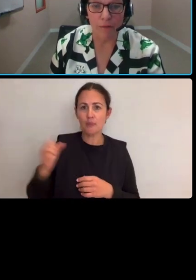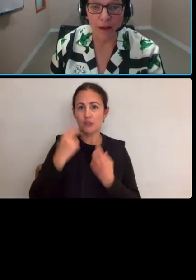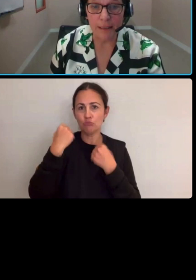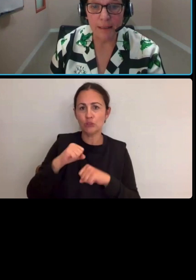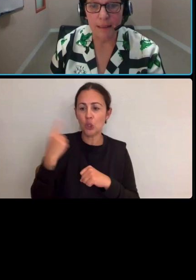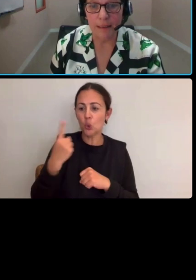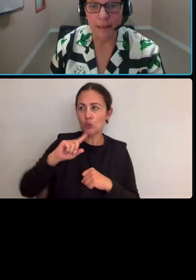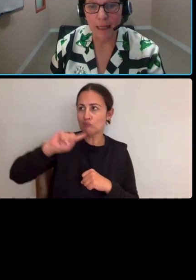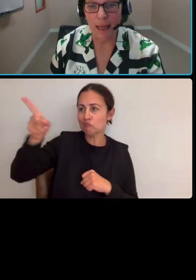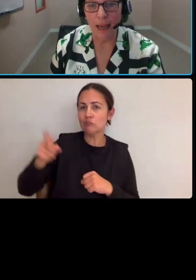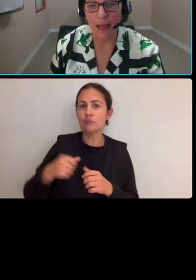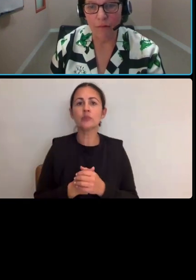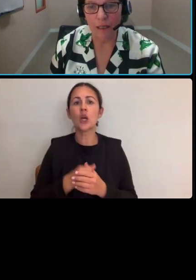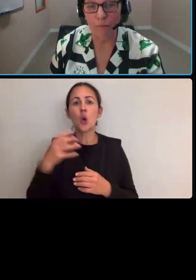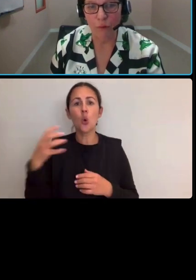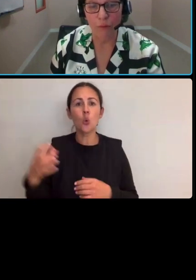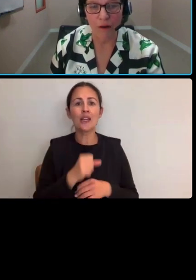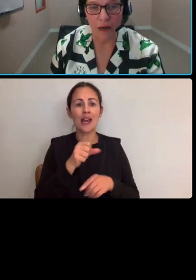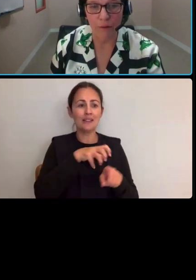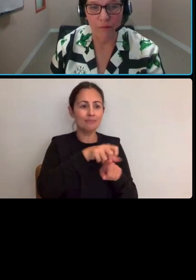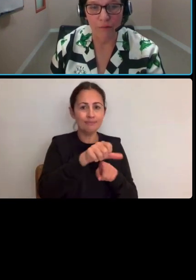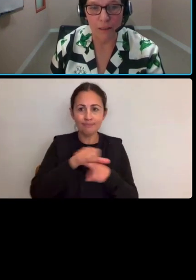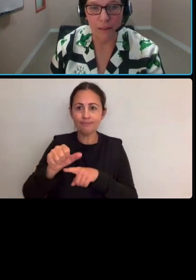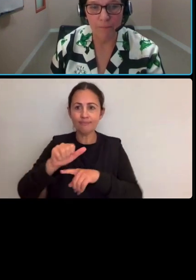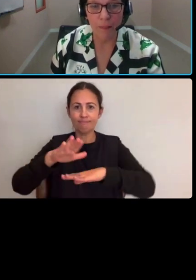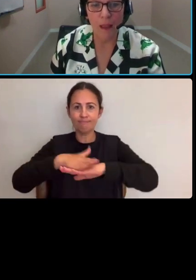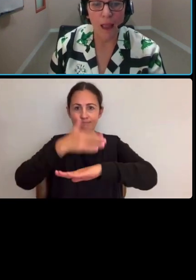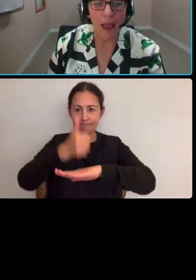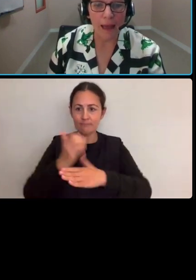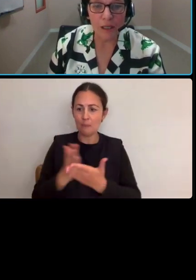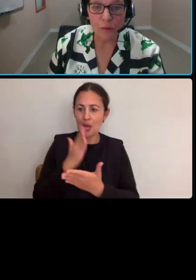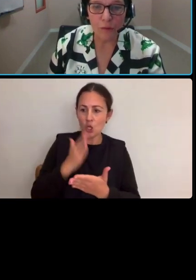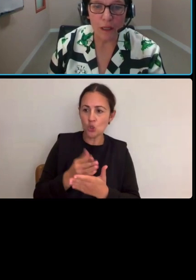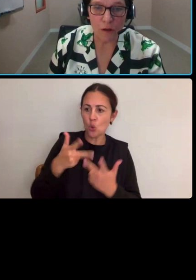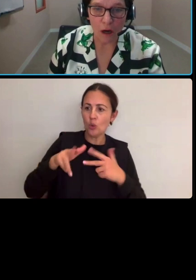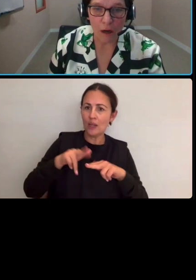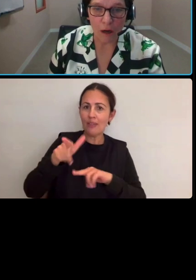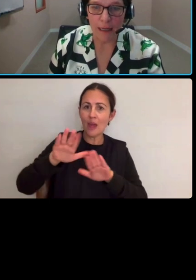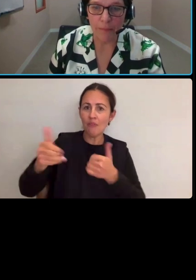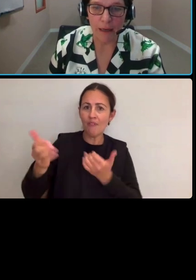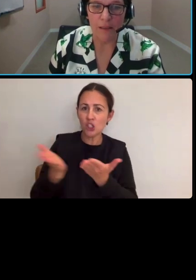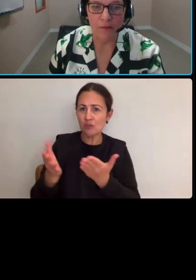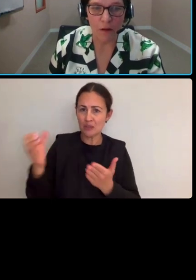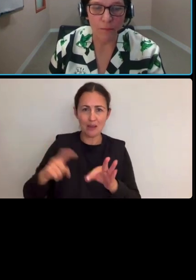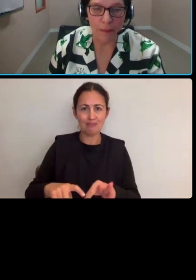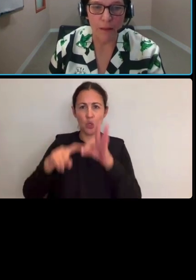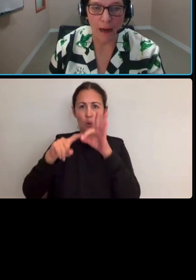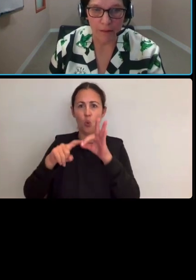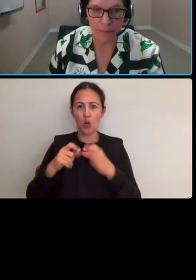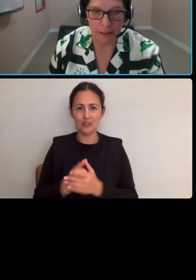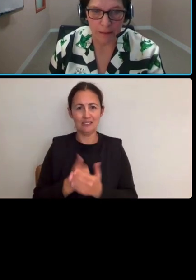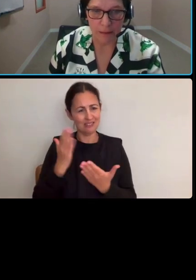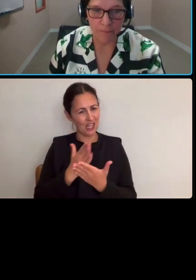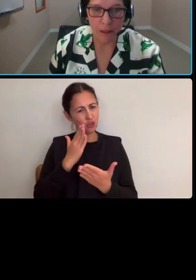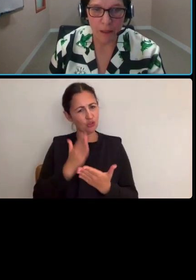It is designed to prevent, detect and correct poor provider performance. and ensure the autonomy and independence of older people